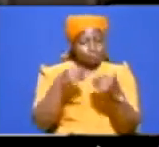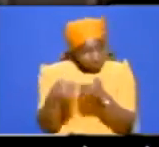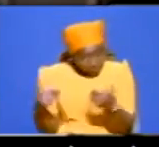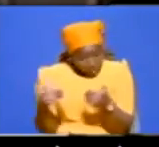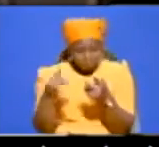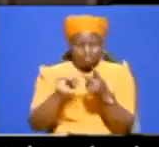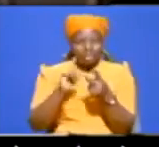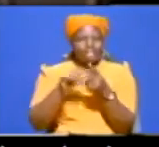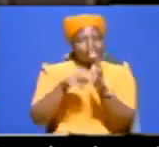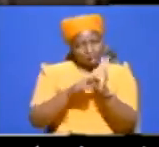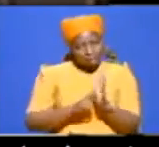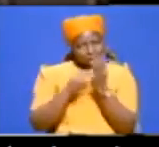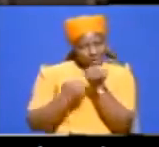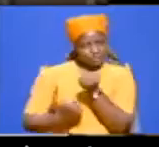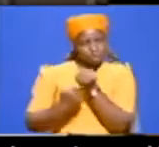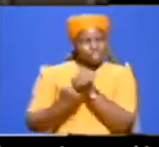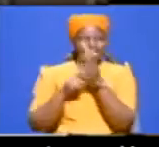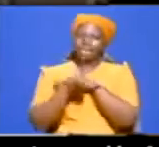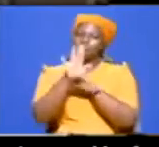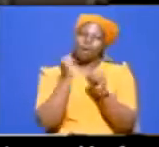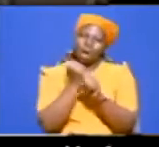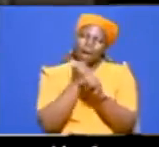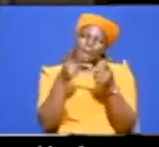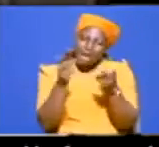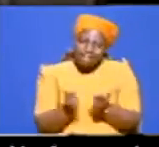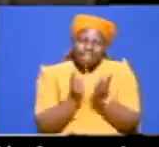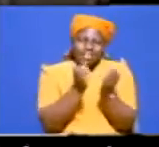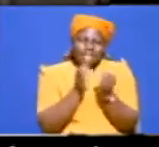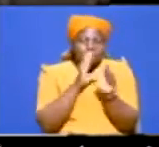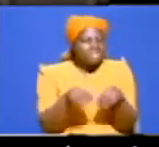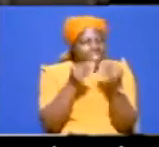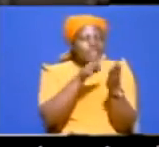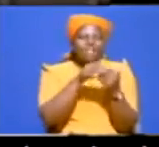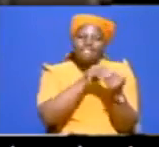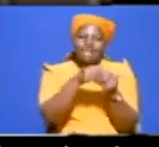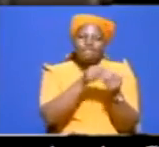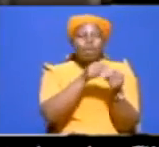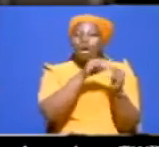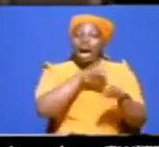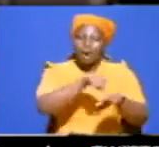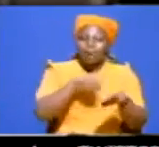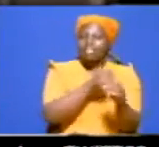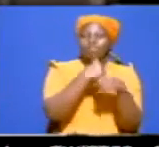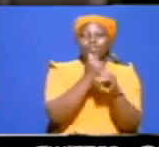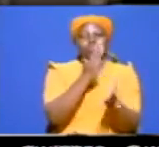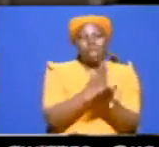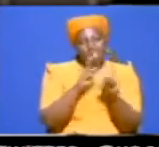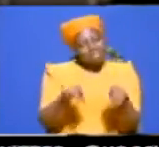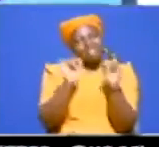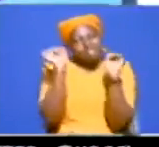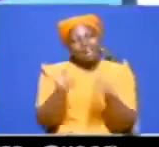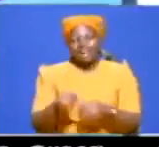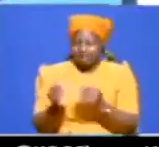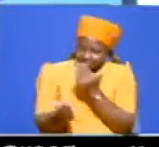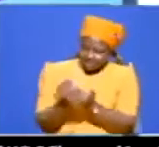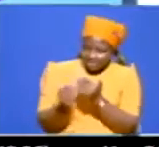their workplaces. They need to be given flexi hours so that they are able to attend to their